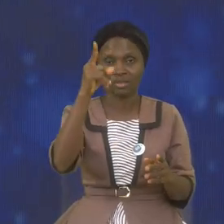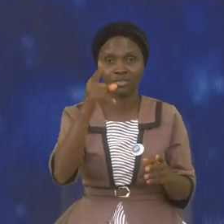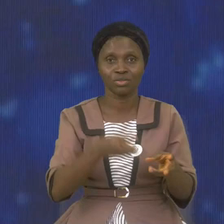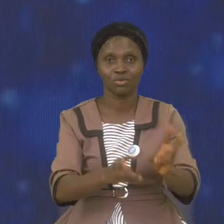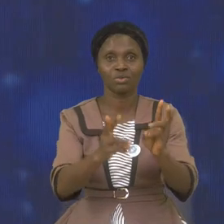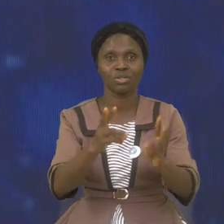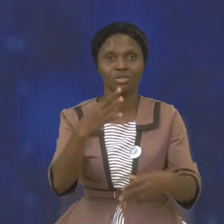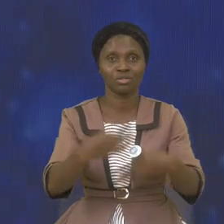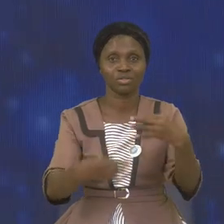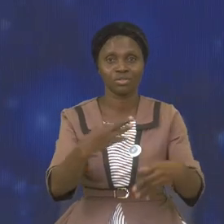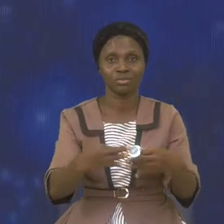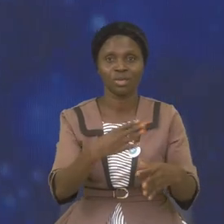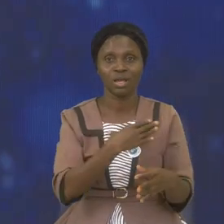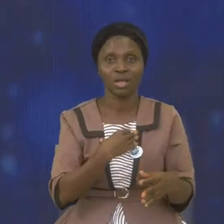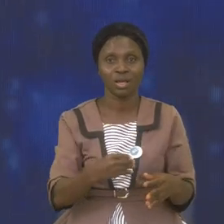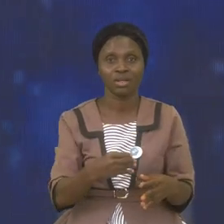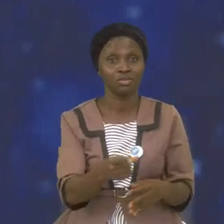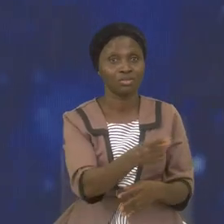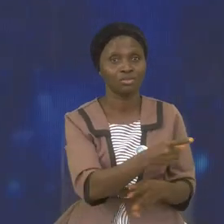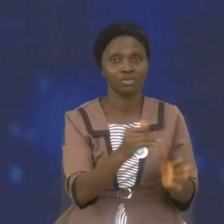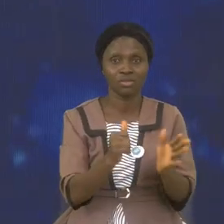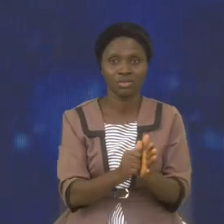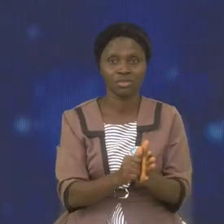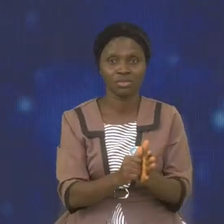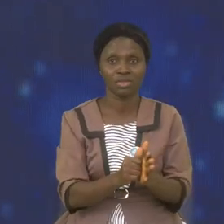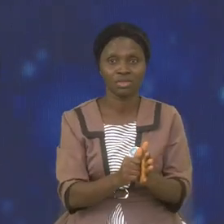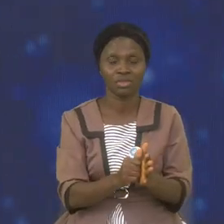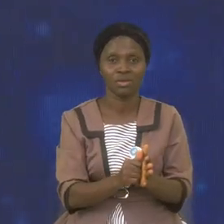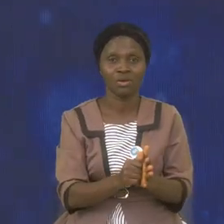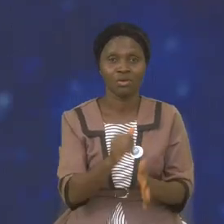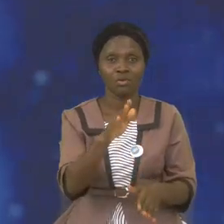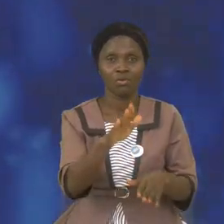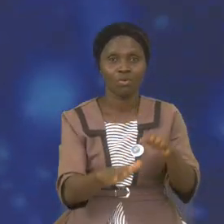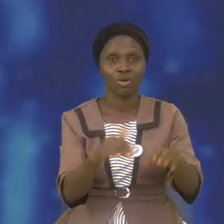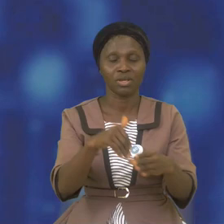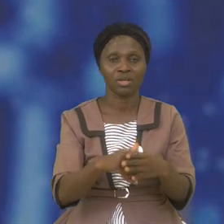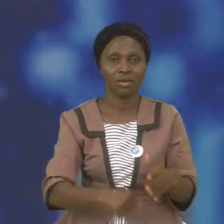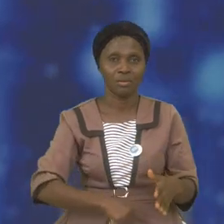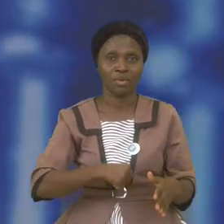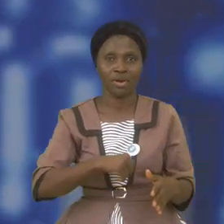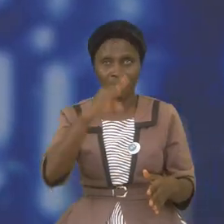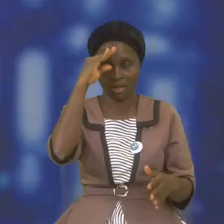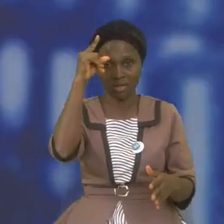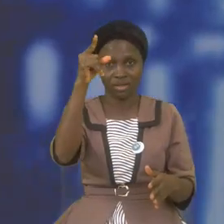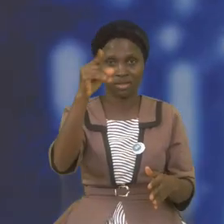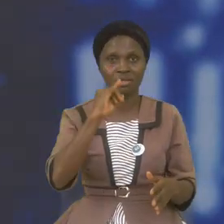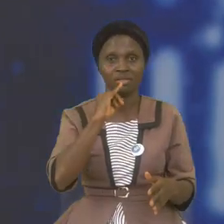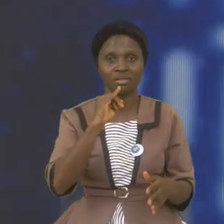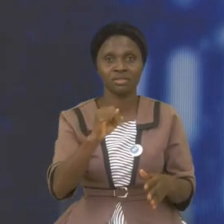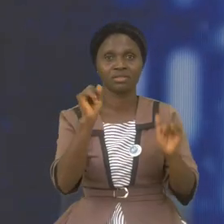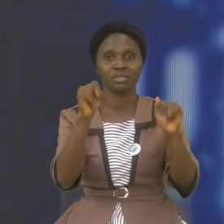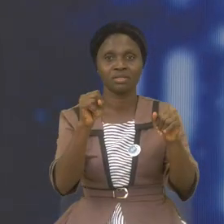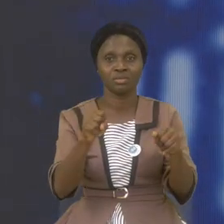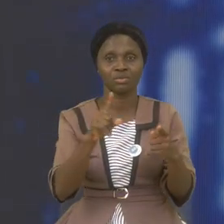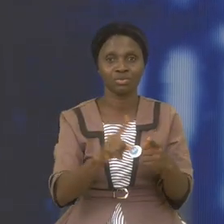judgment, and those that walk in pride. He is able